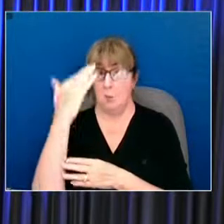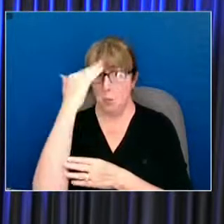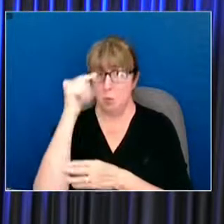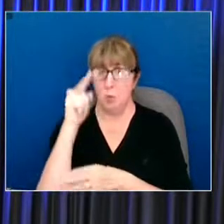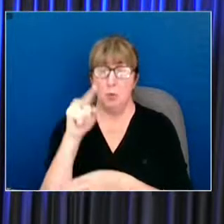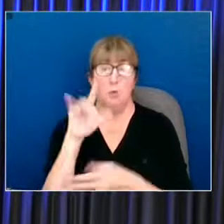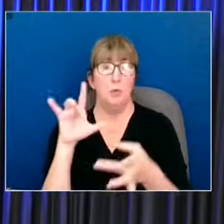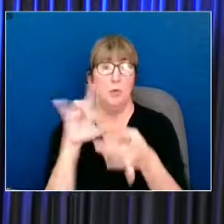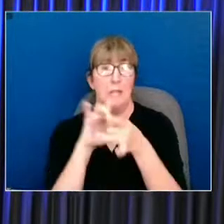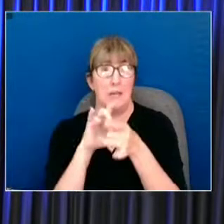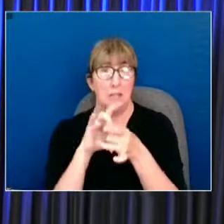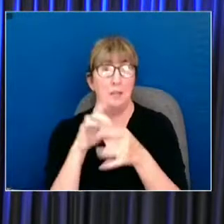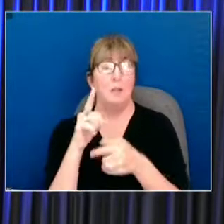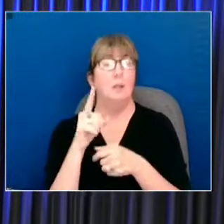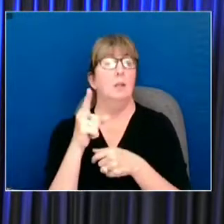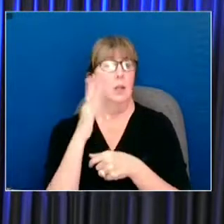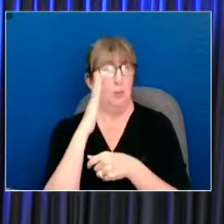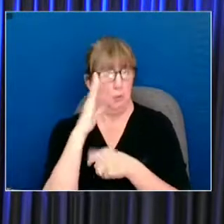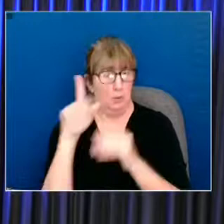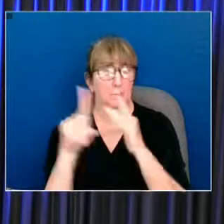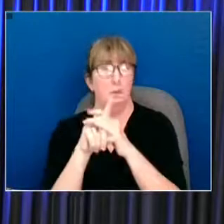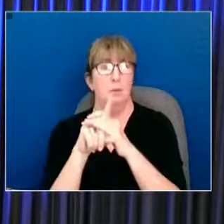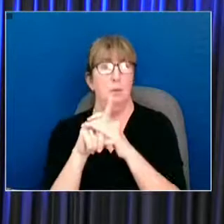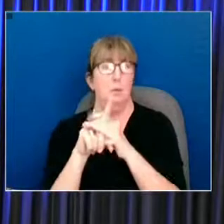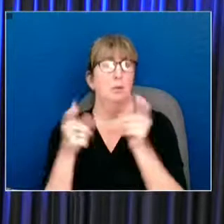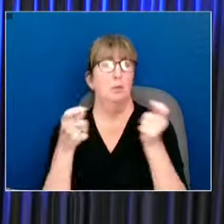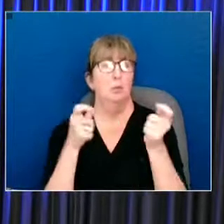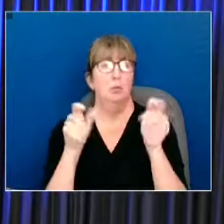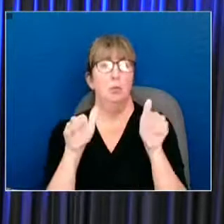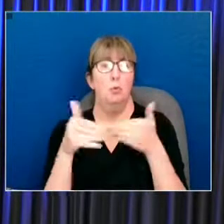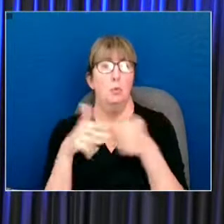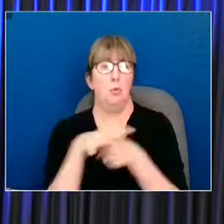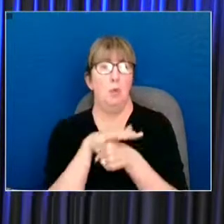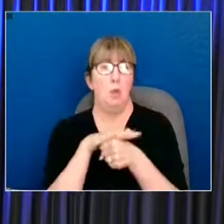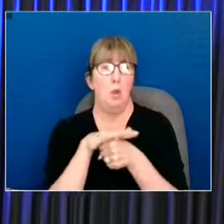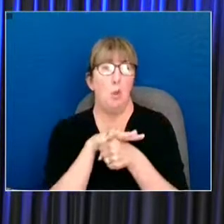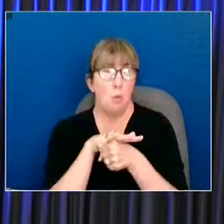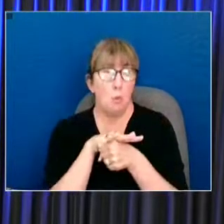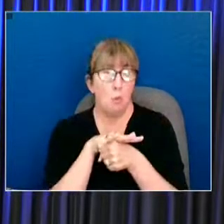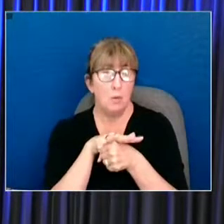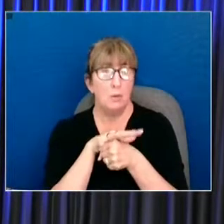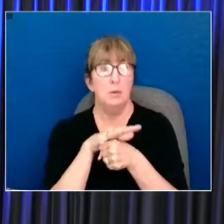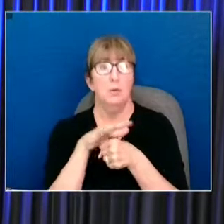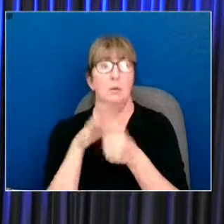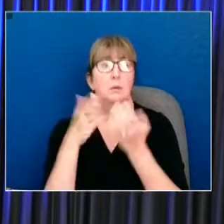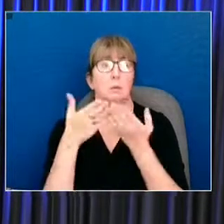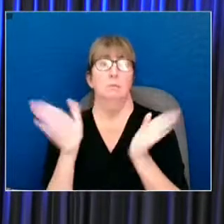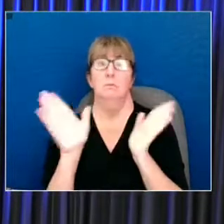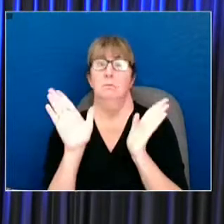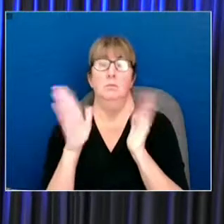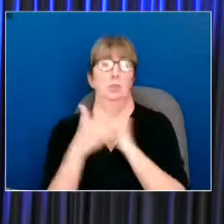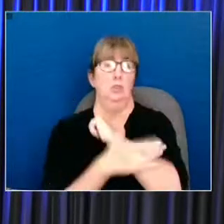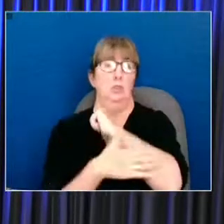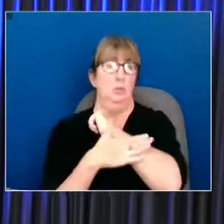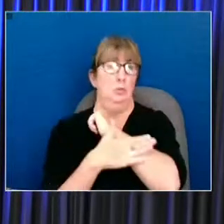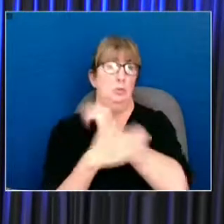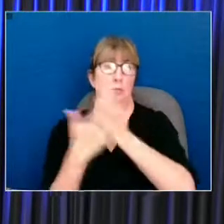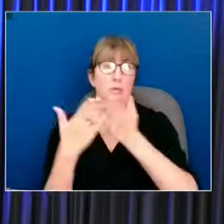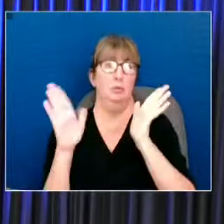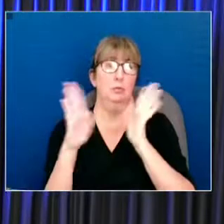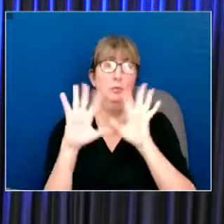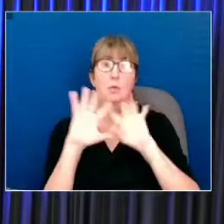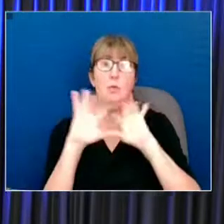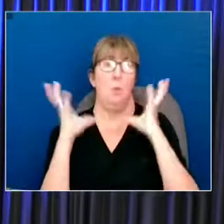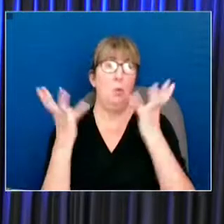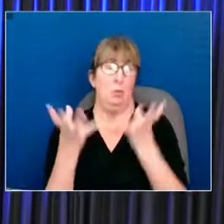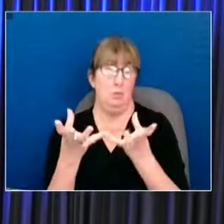you will be appearing in control rooms in the local market, in the national market, and in the worldwide market.